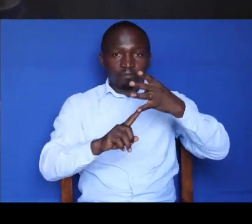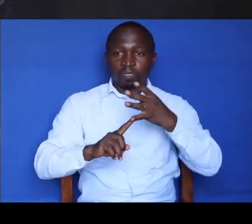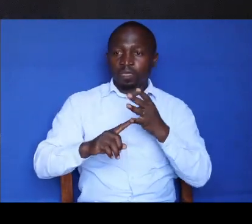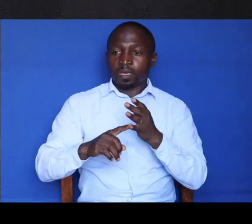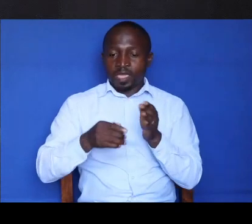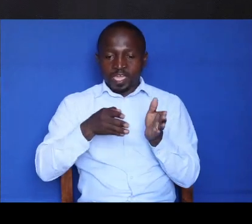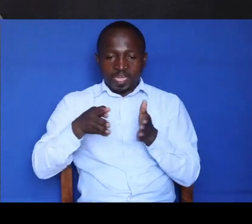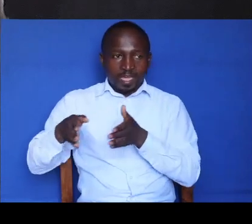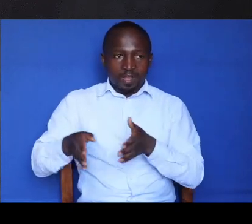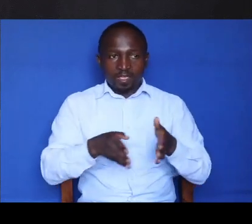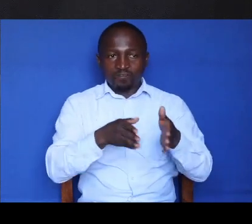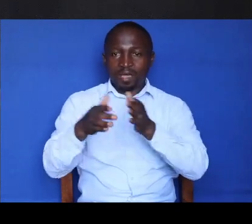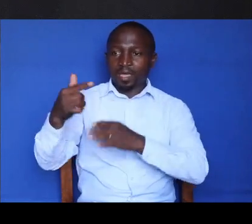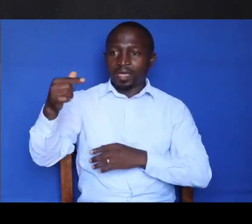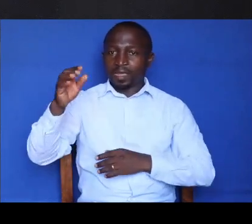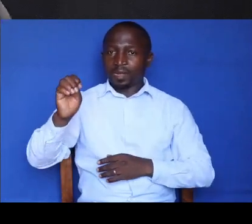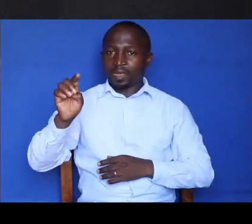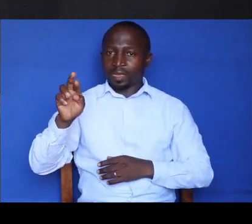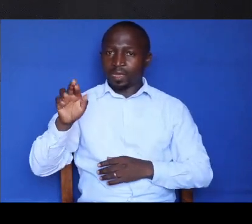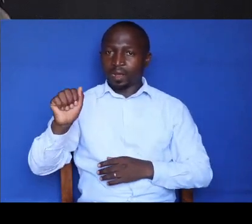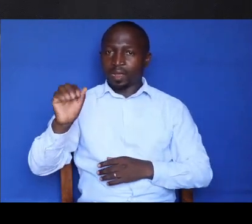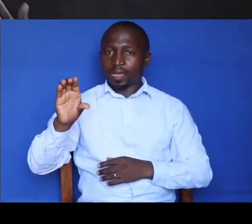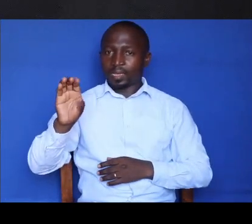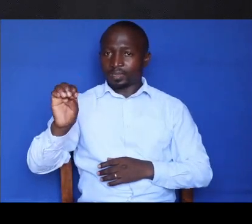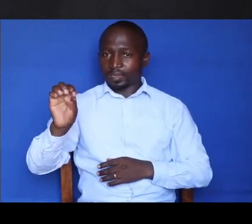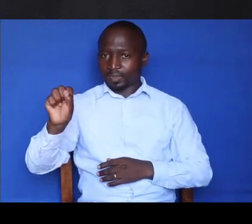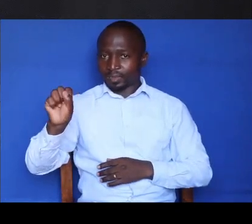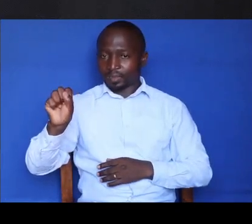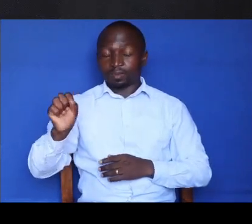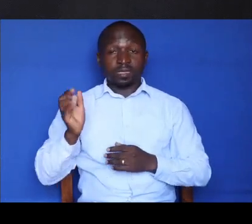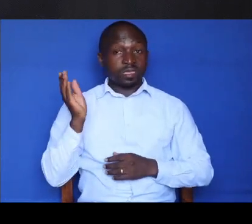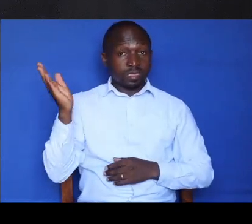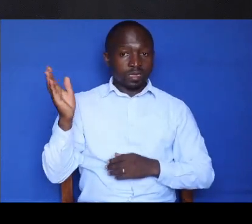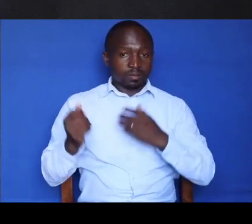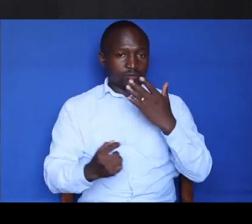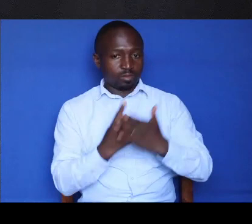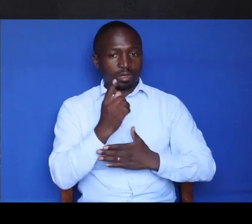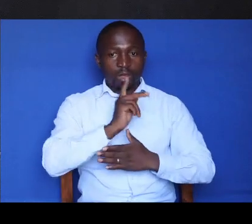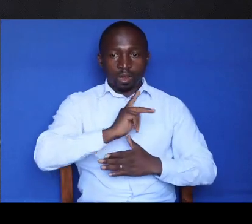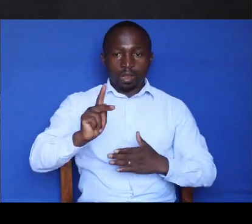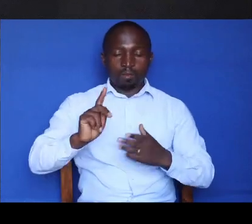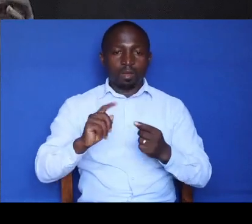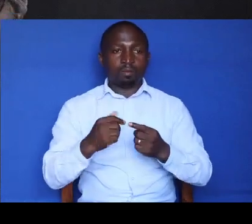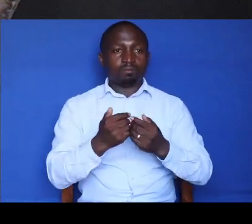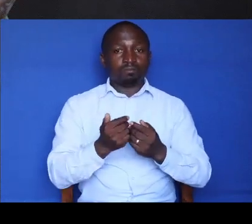River terraces commonly develop if floodplain of the river renewed. Look